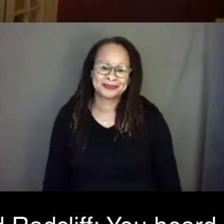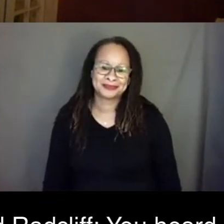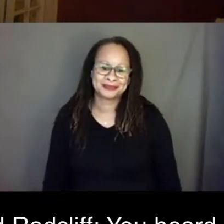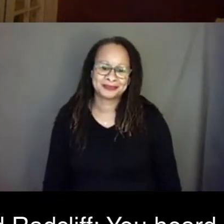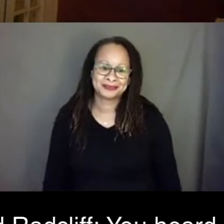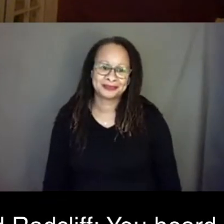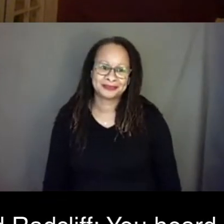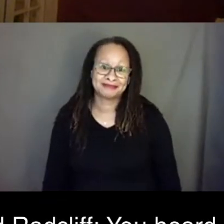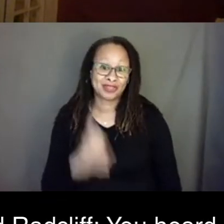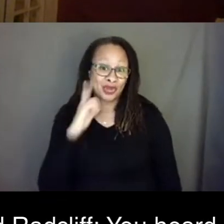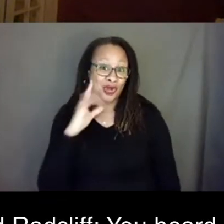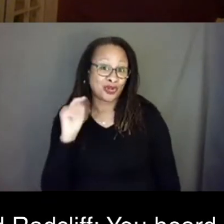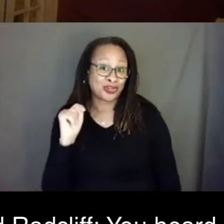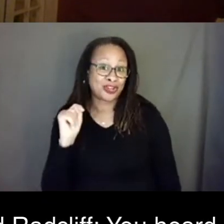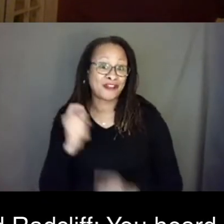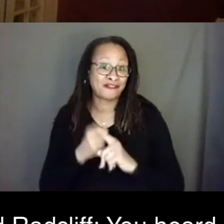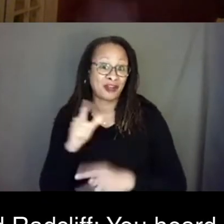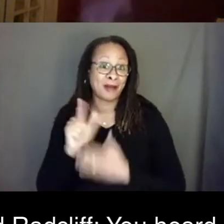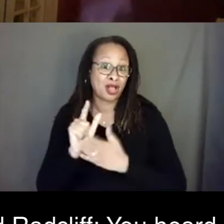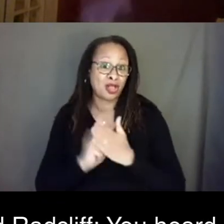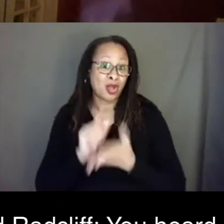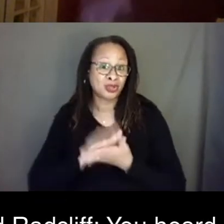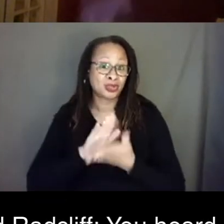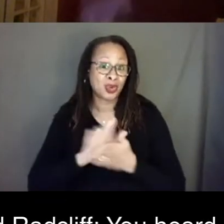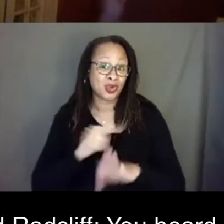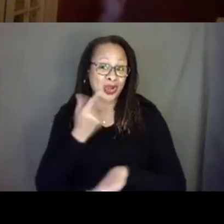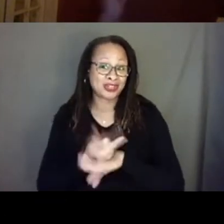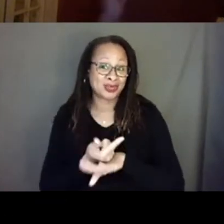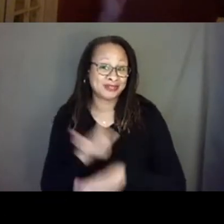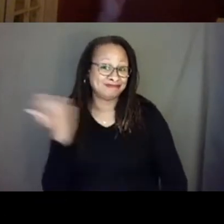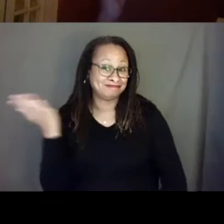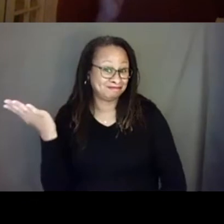You heard it from a law school grad, folks.